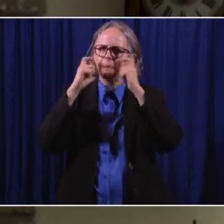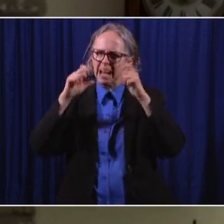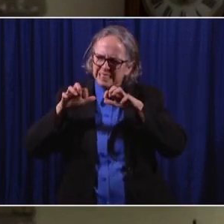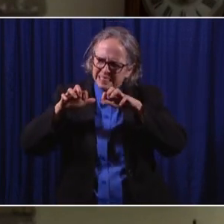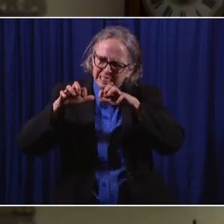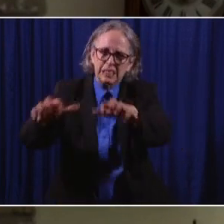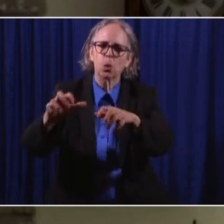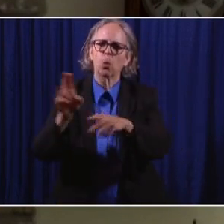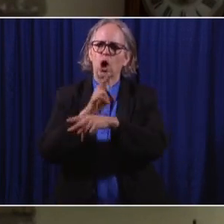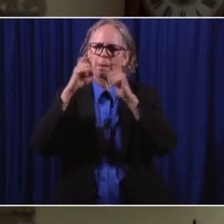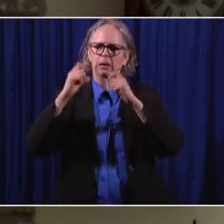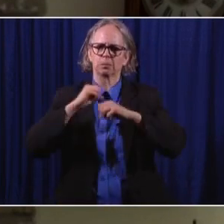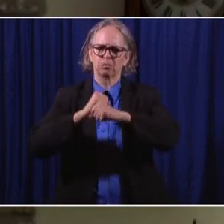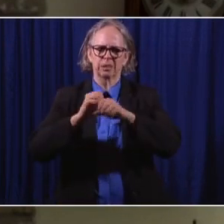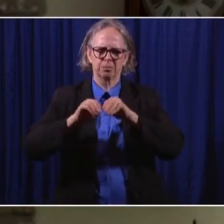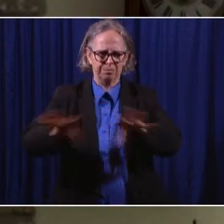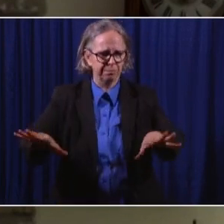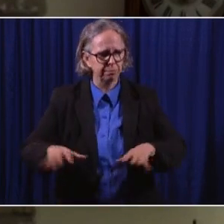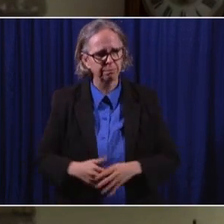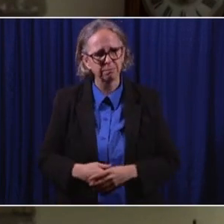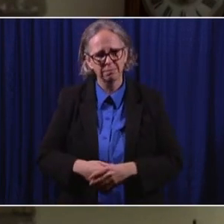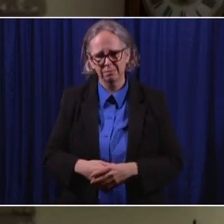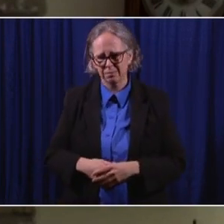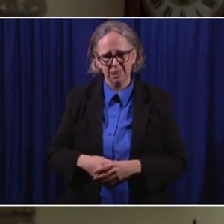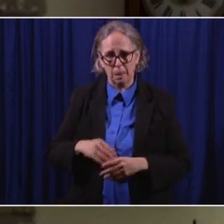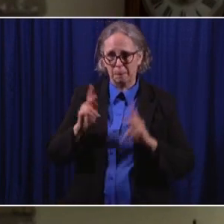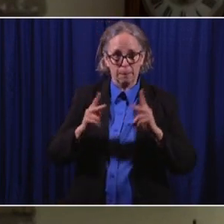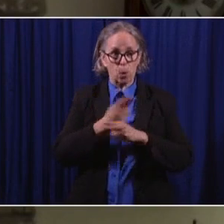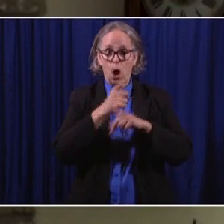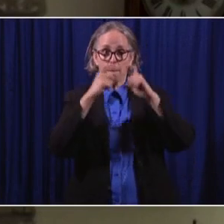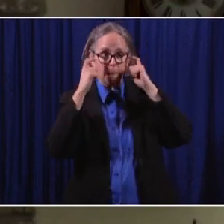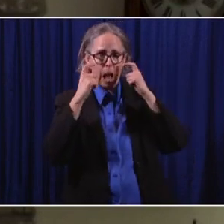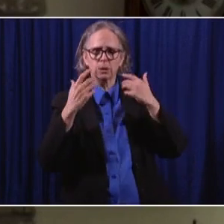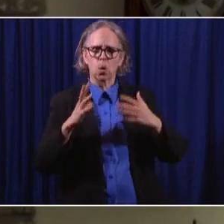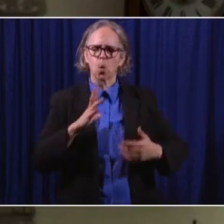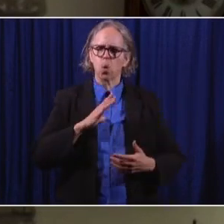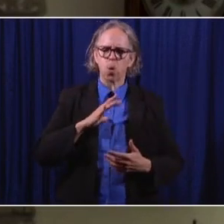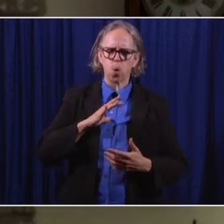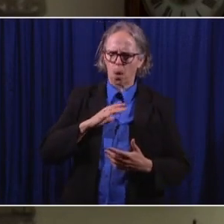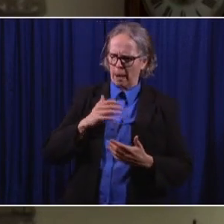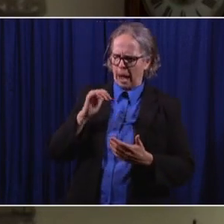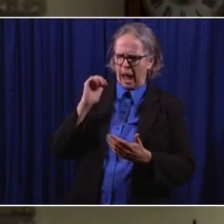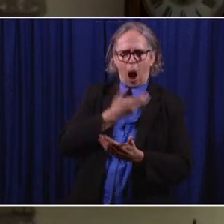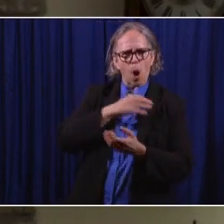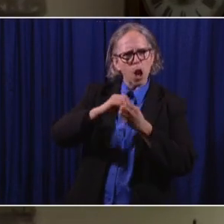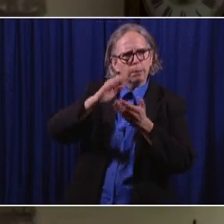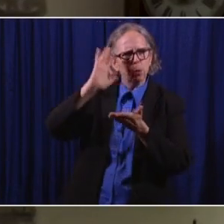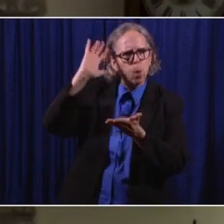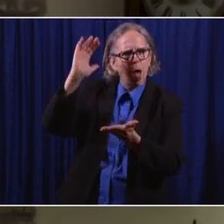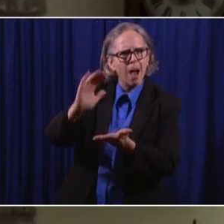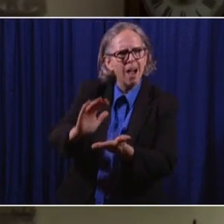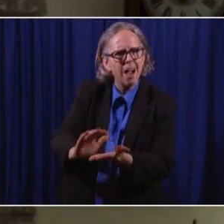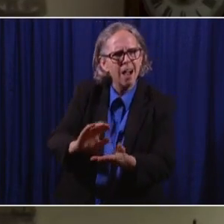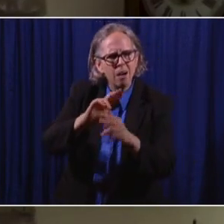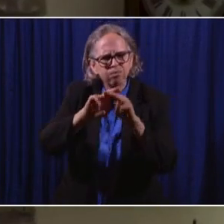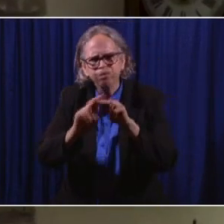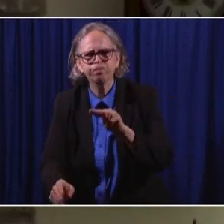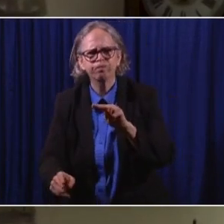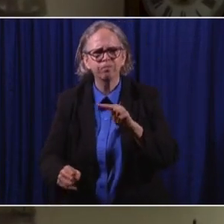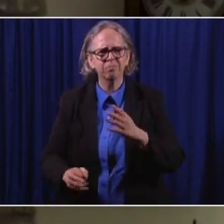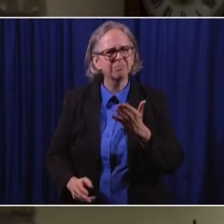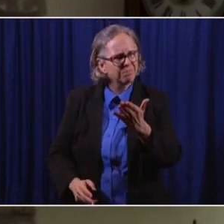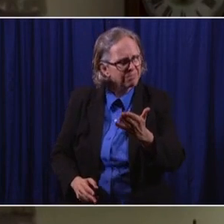out in different counties, that does make a huge difference. And so this is something I